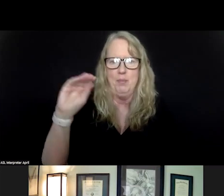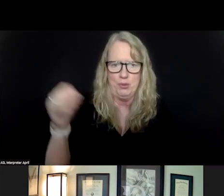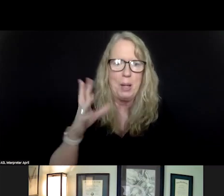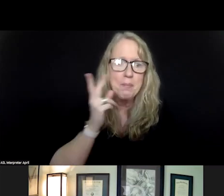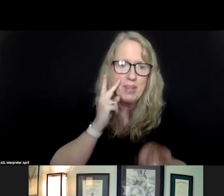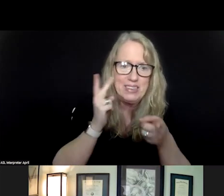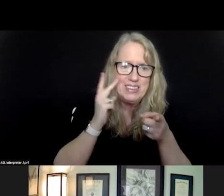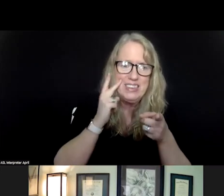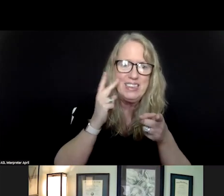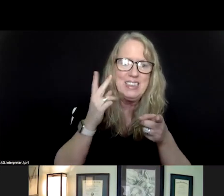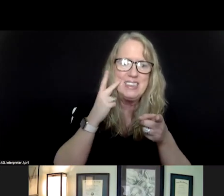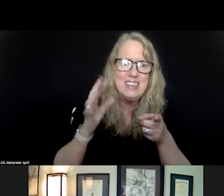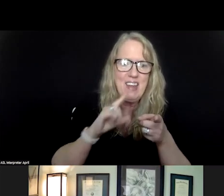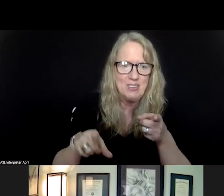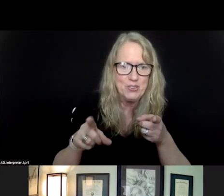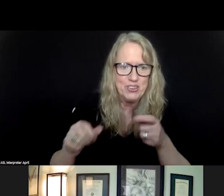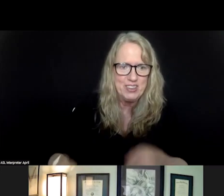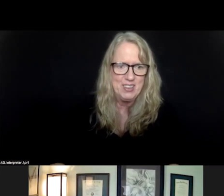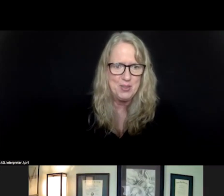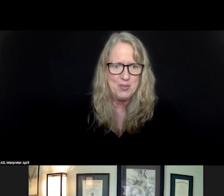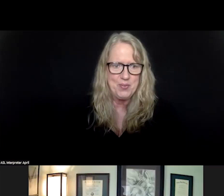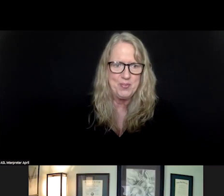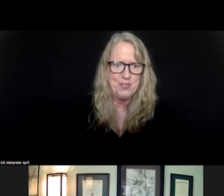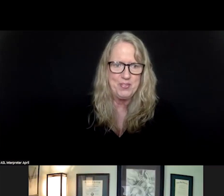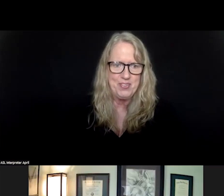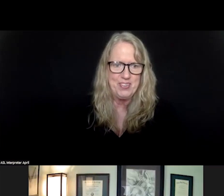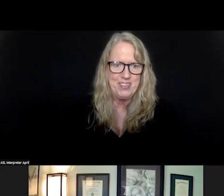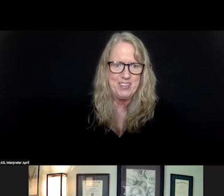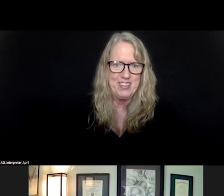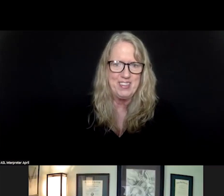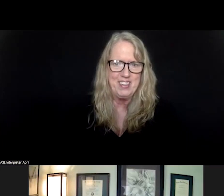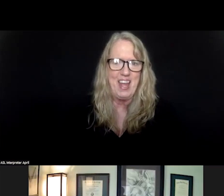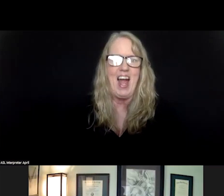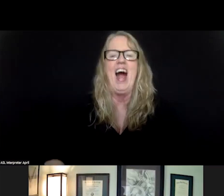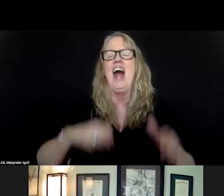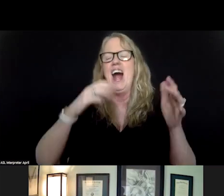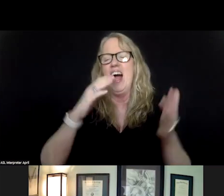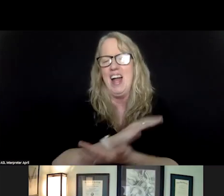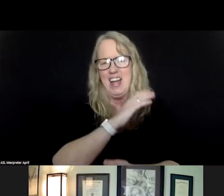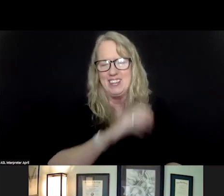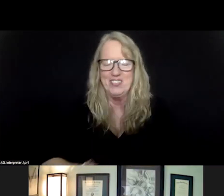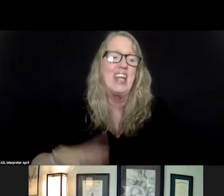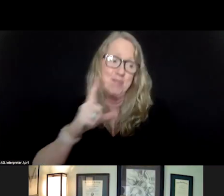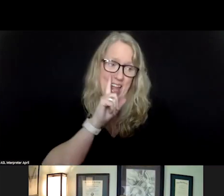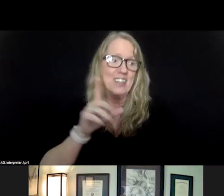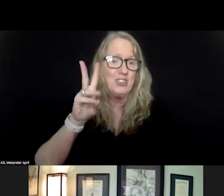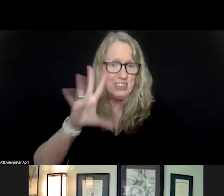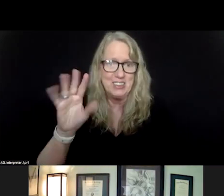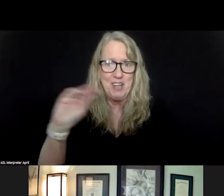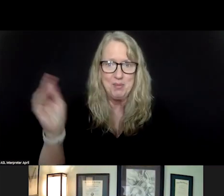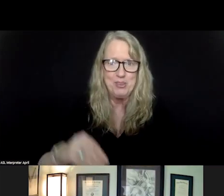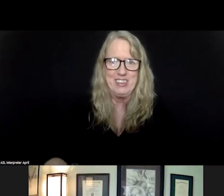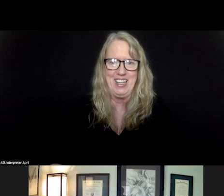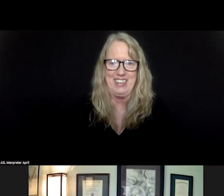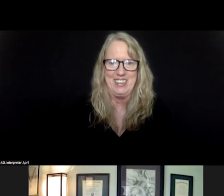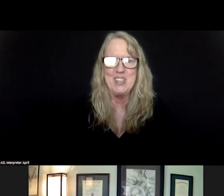what's the answer here? Can we show the results? It's actually 65. So